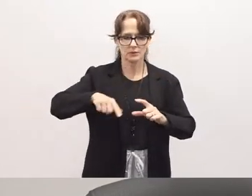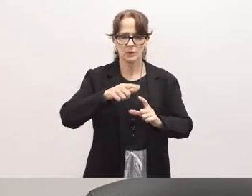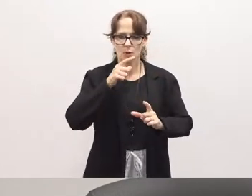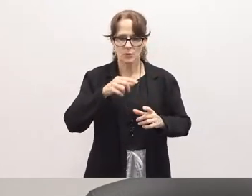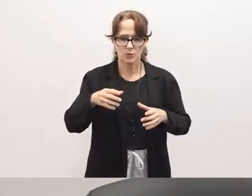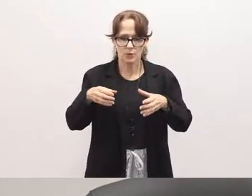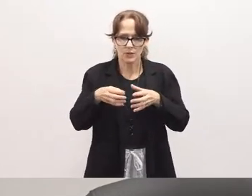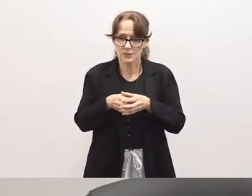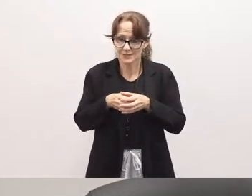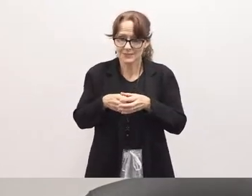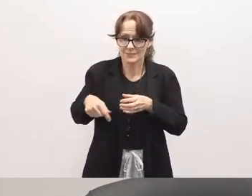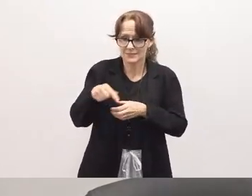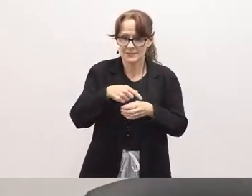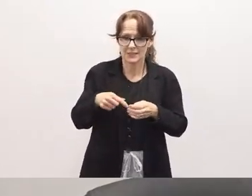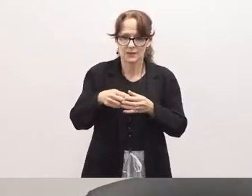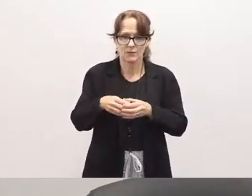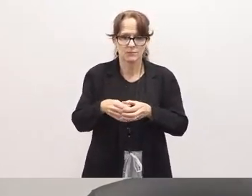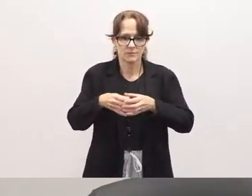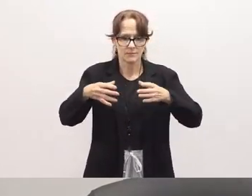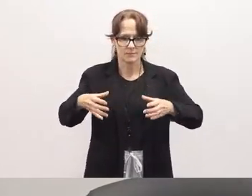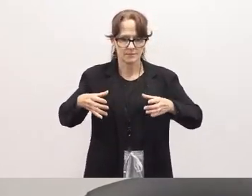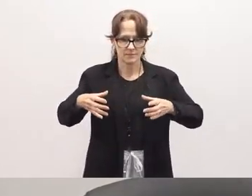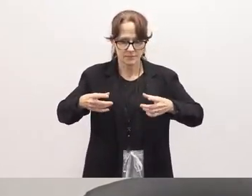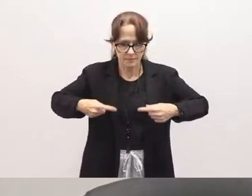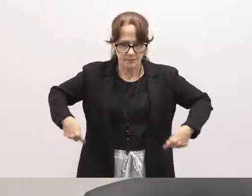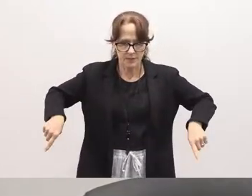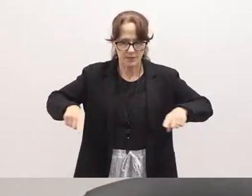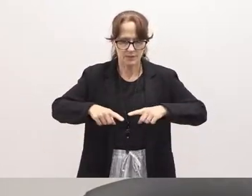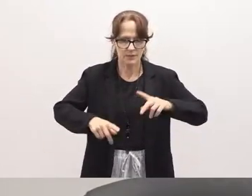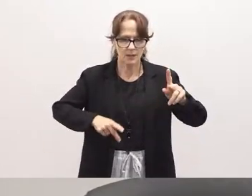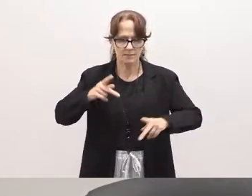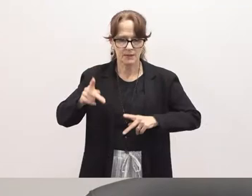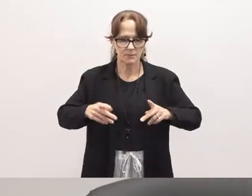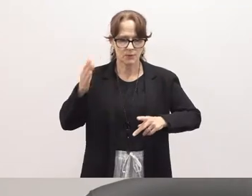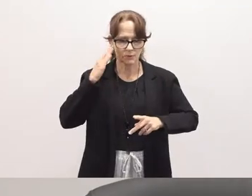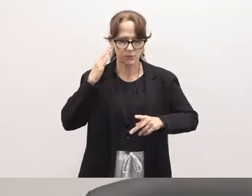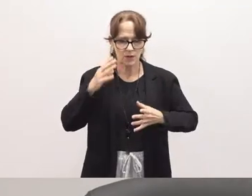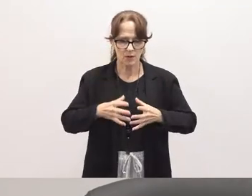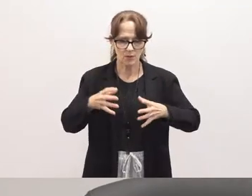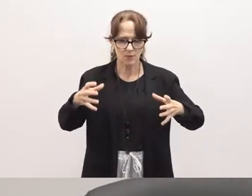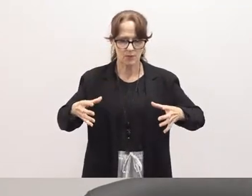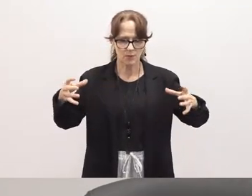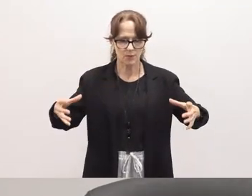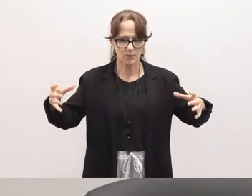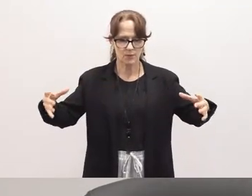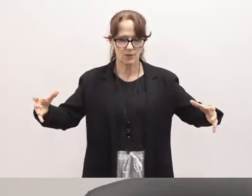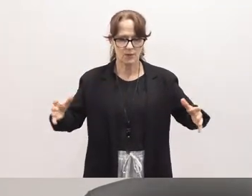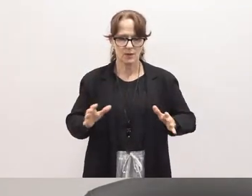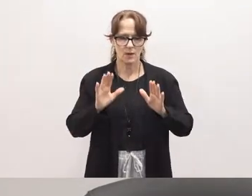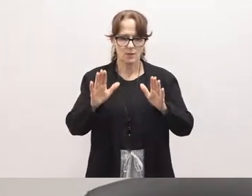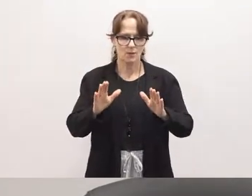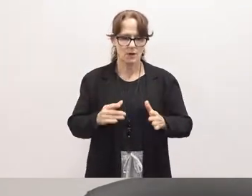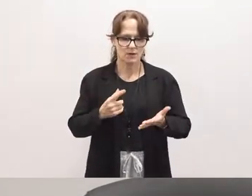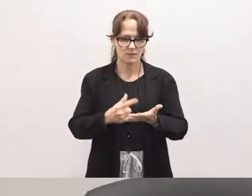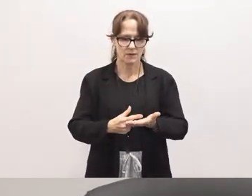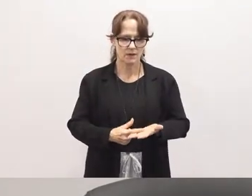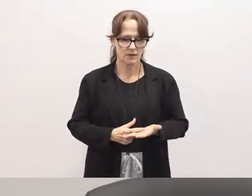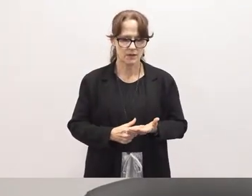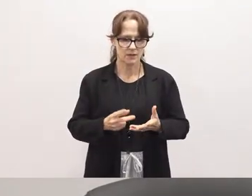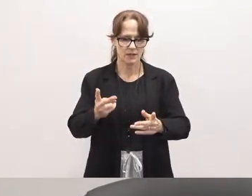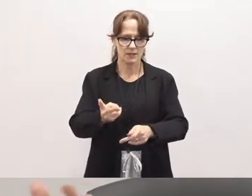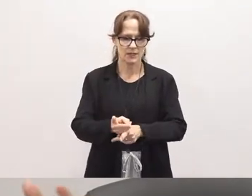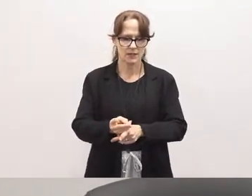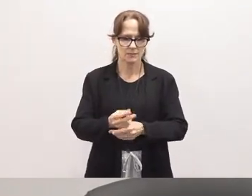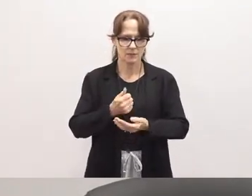in your inner circle, who's in the circle, you know, outside of that. And there was wonderful discussion about who we keep